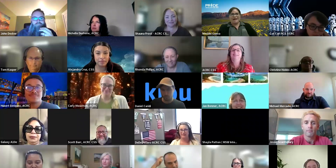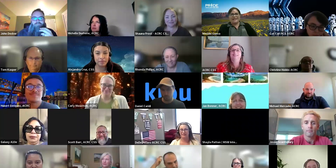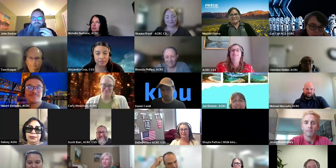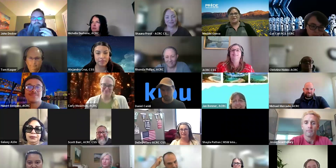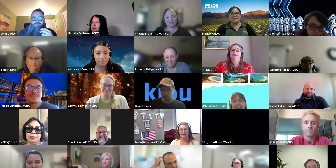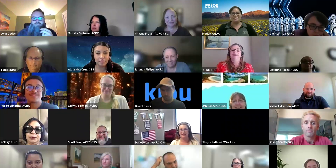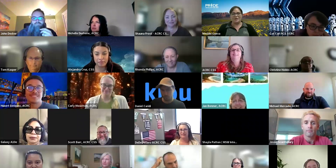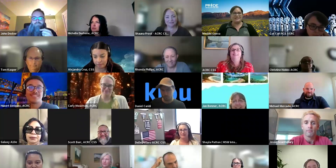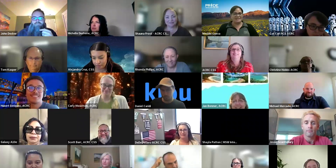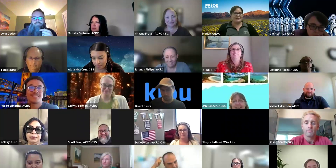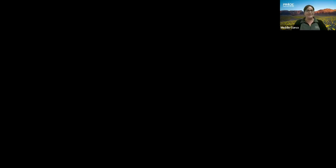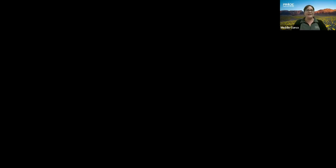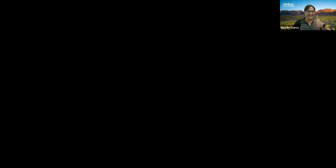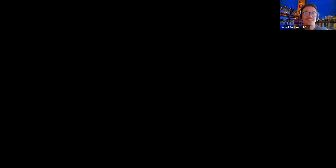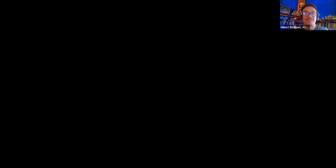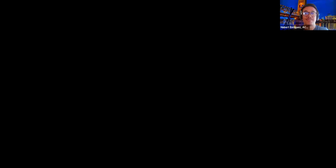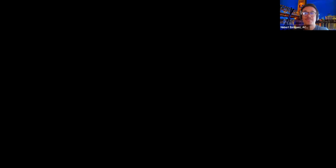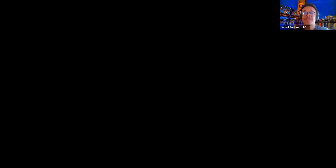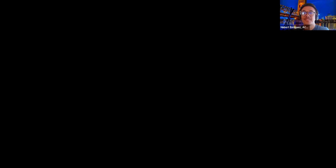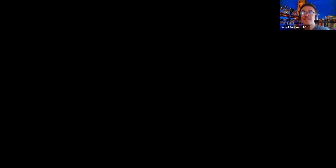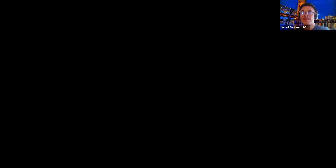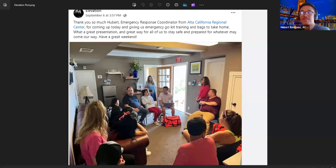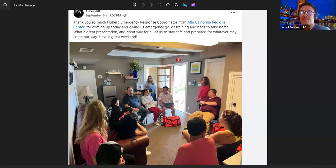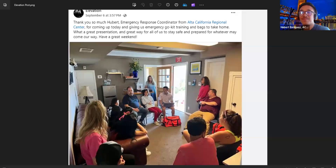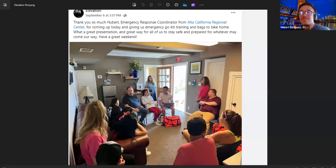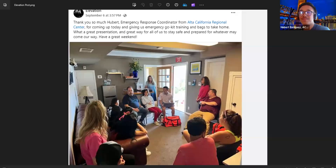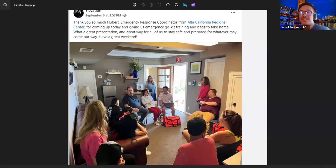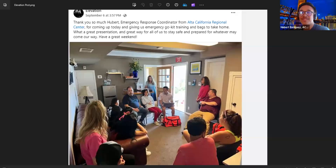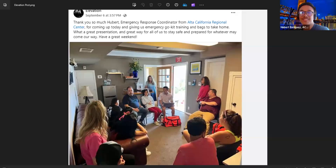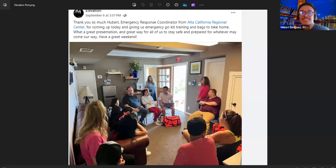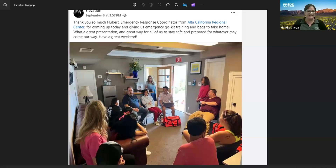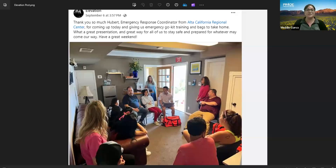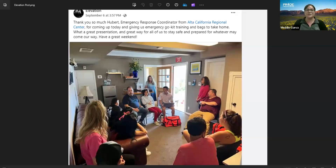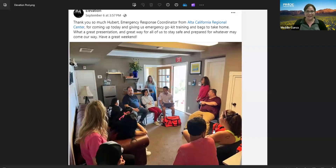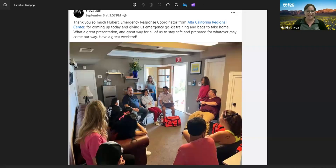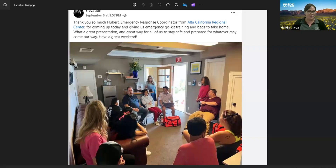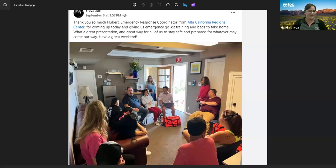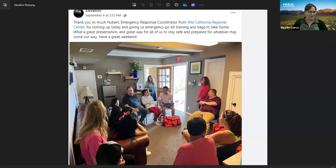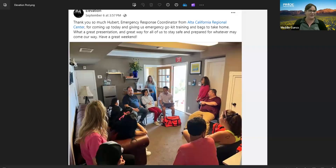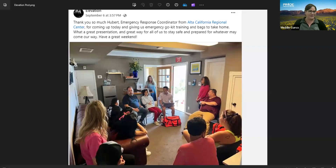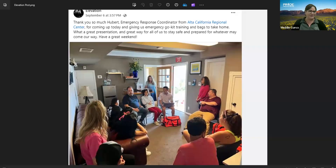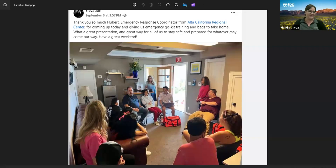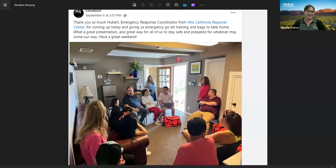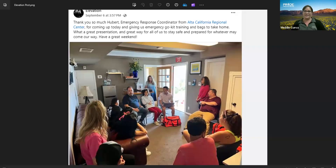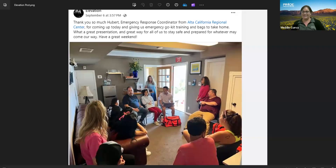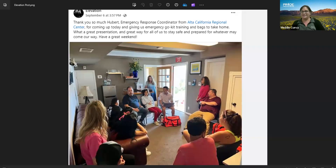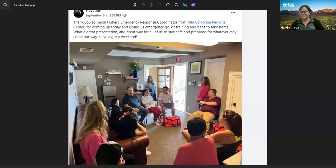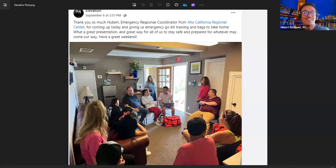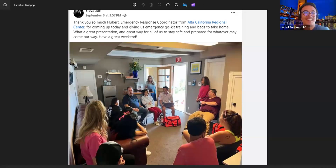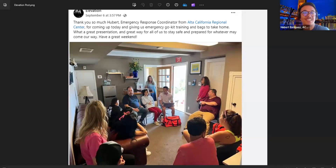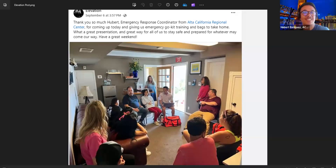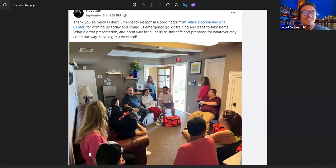the bags in there in the morning. So right, yes, yeah, they are definitely distributed and there is a lot. So thank awesome. you. Cool.